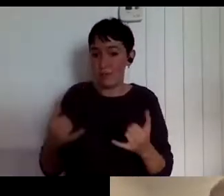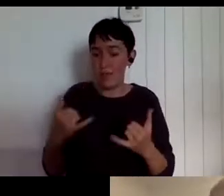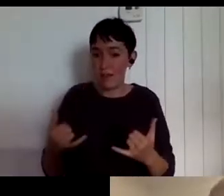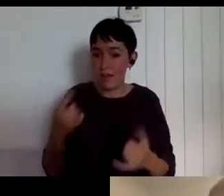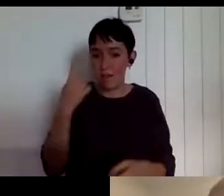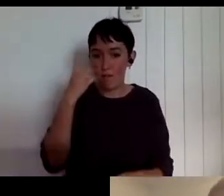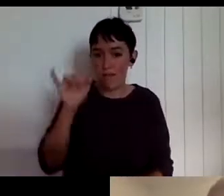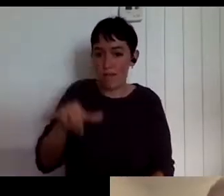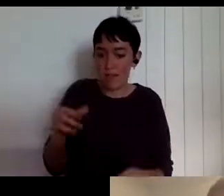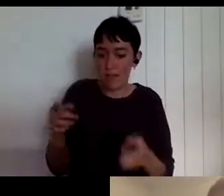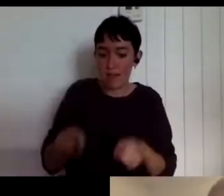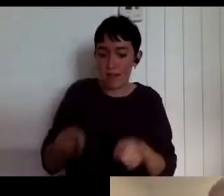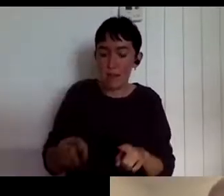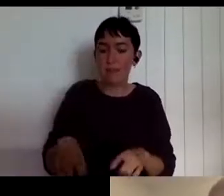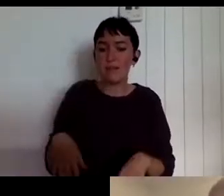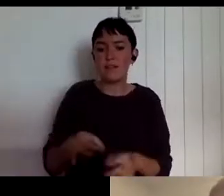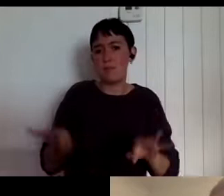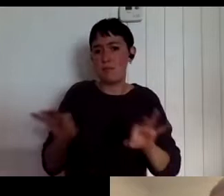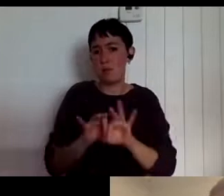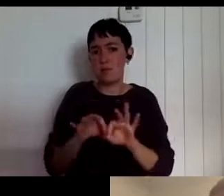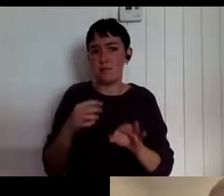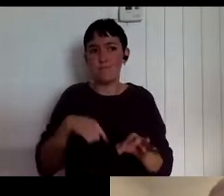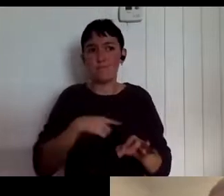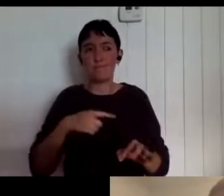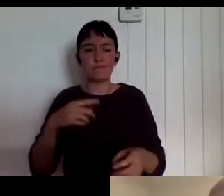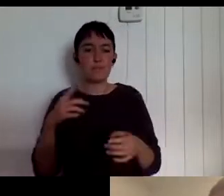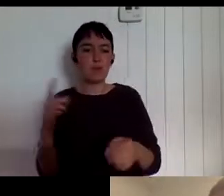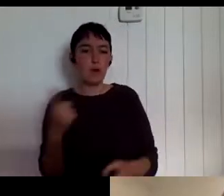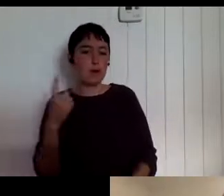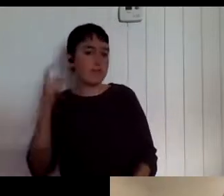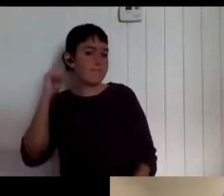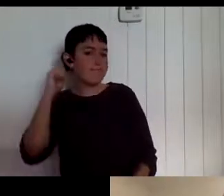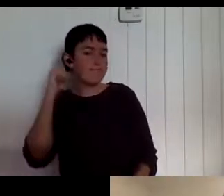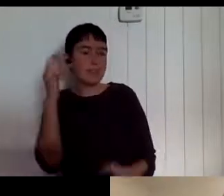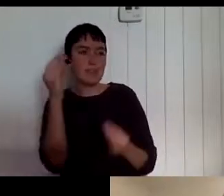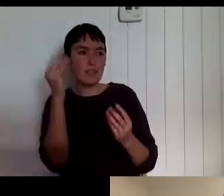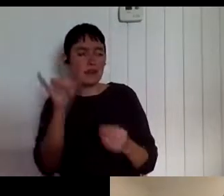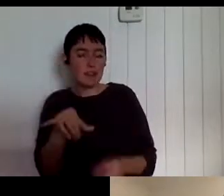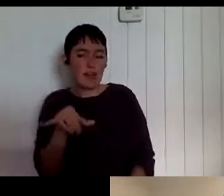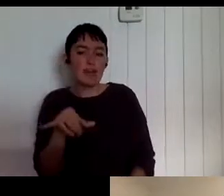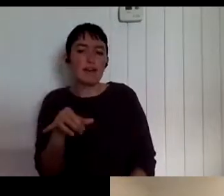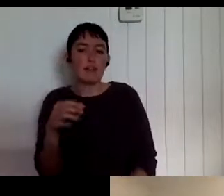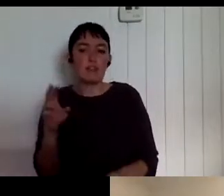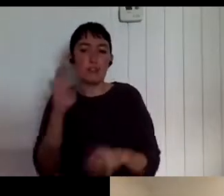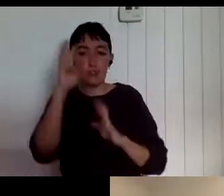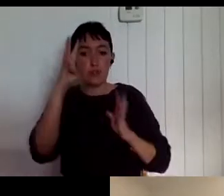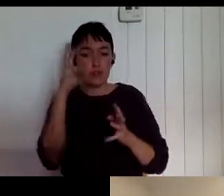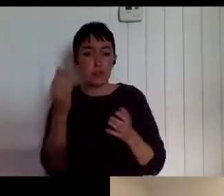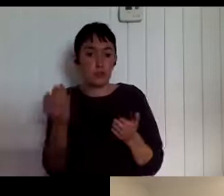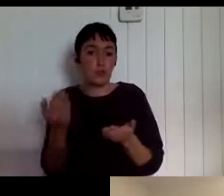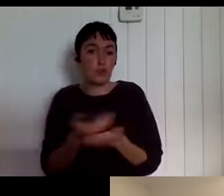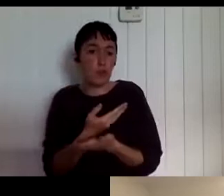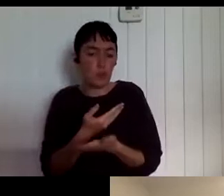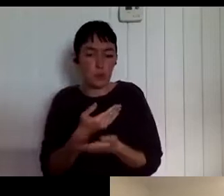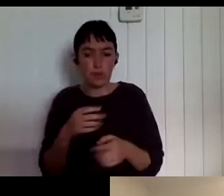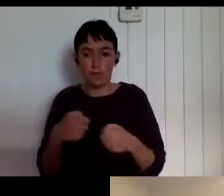And it's always kind of in the minds when we are making new sort of creations for materials and things of that sort. I